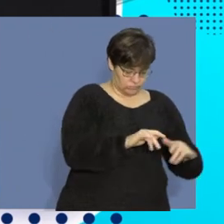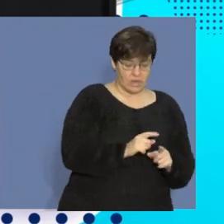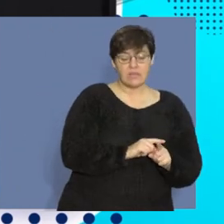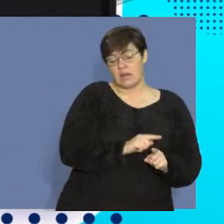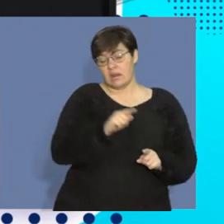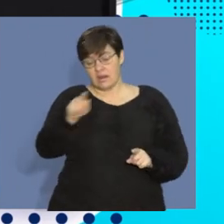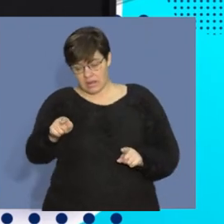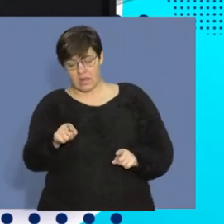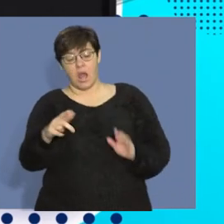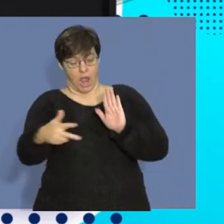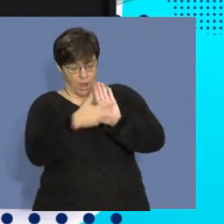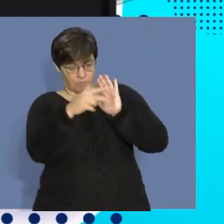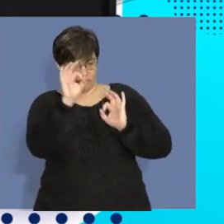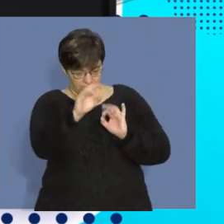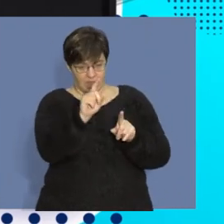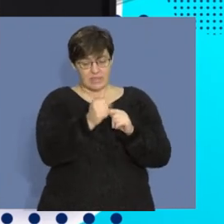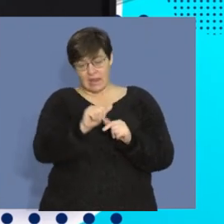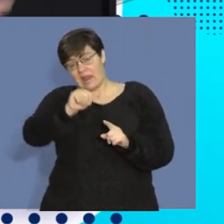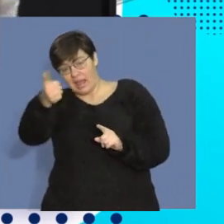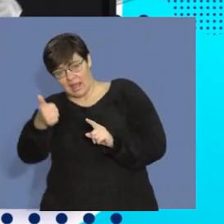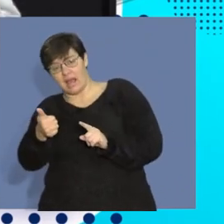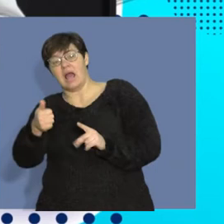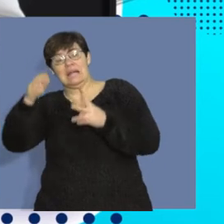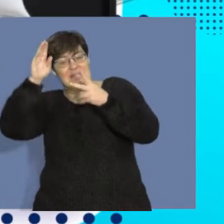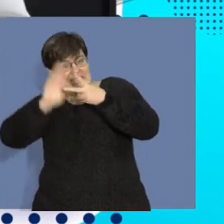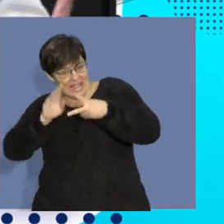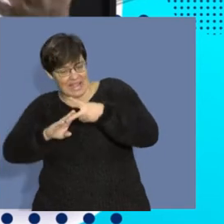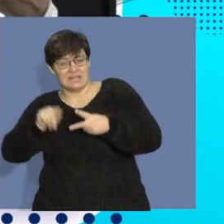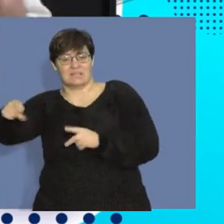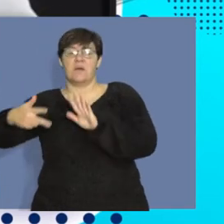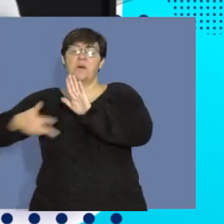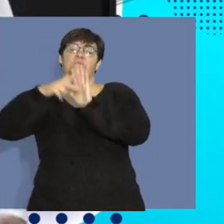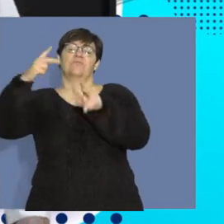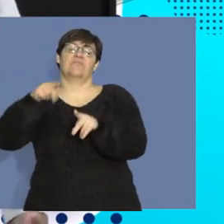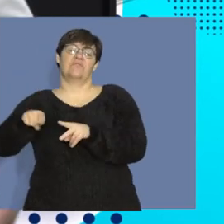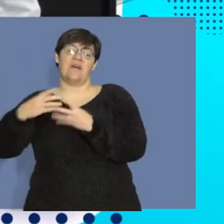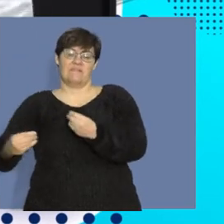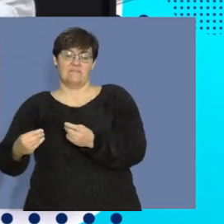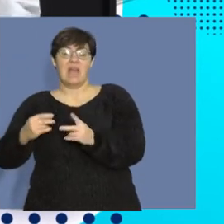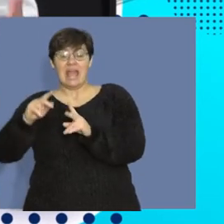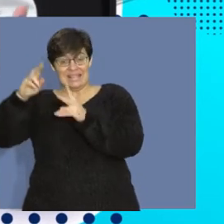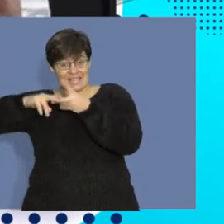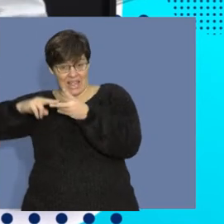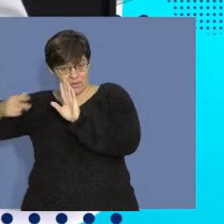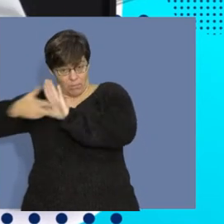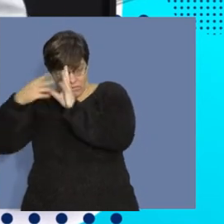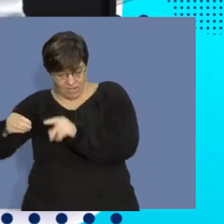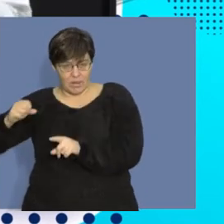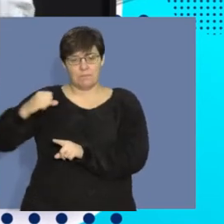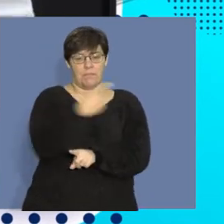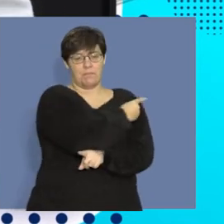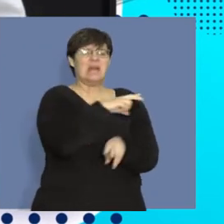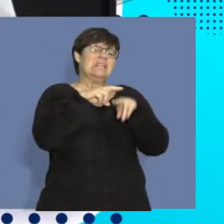first release and second release. Obviously, all of this will be dependent on the type of business,